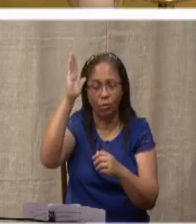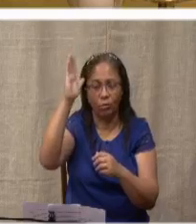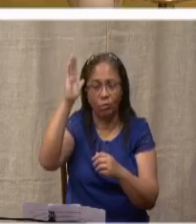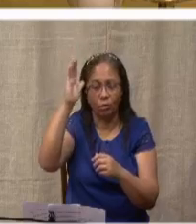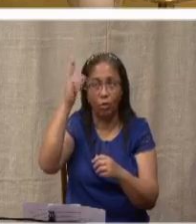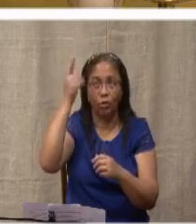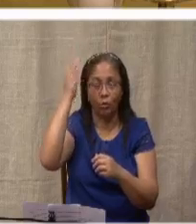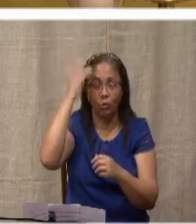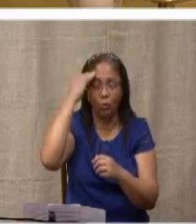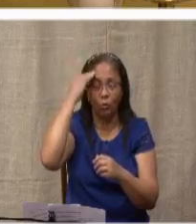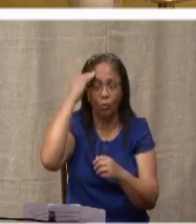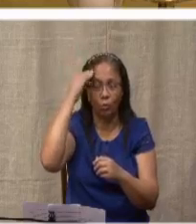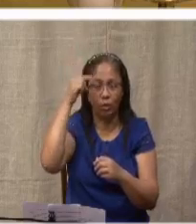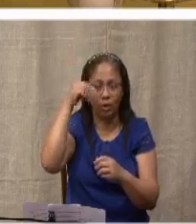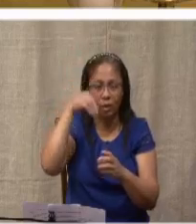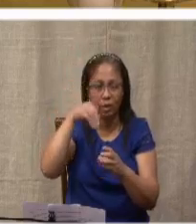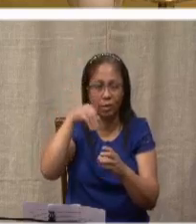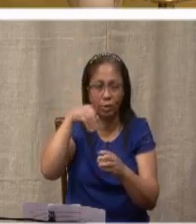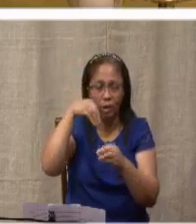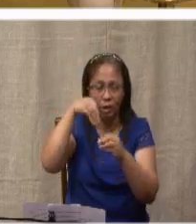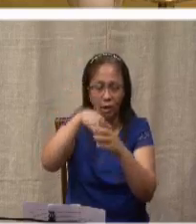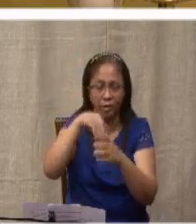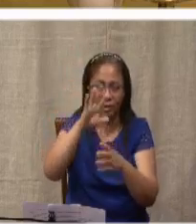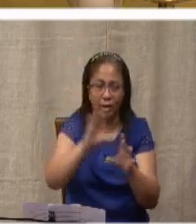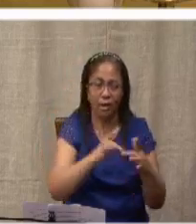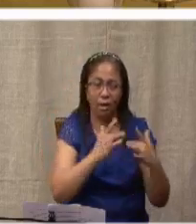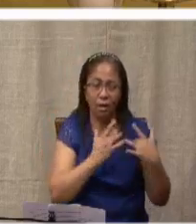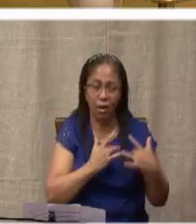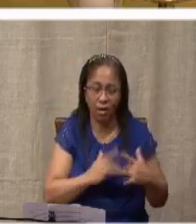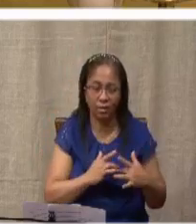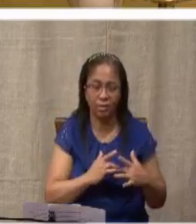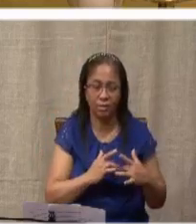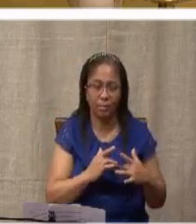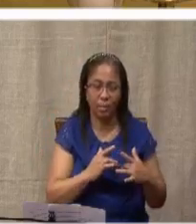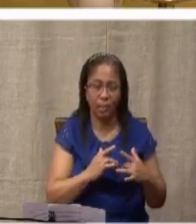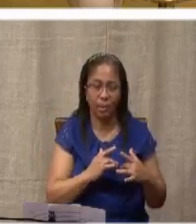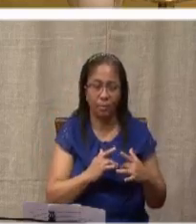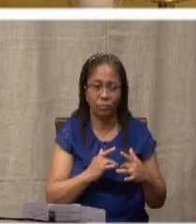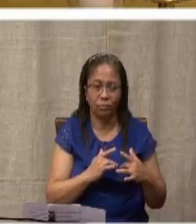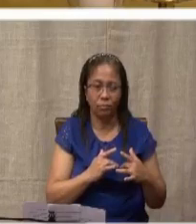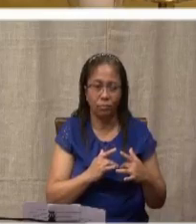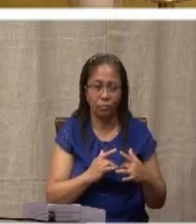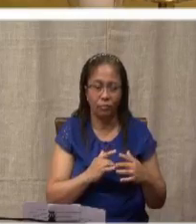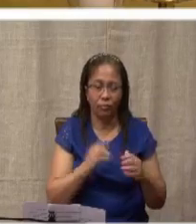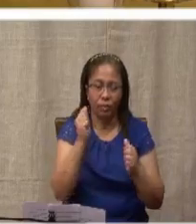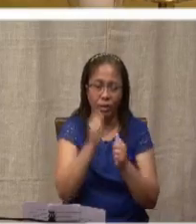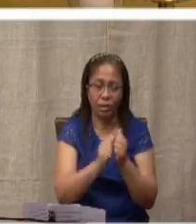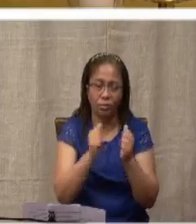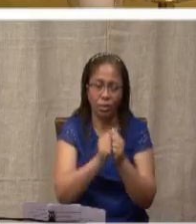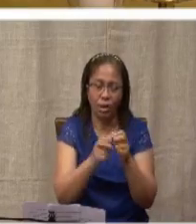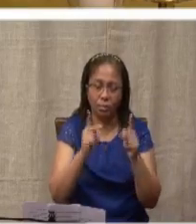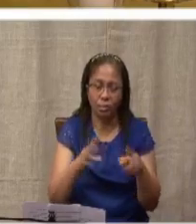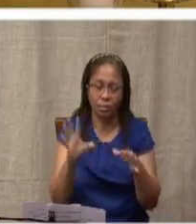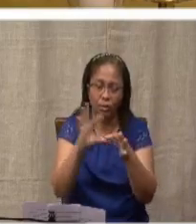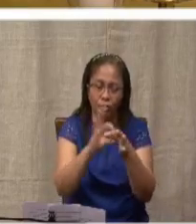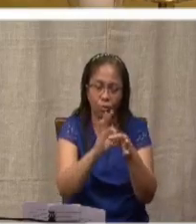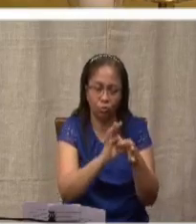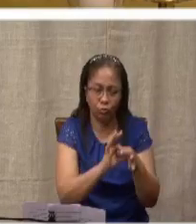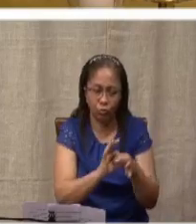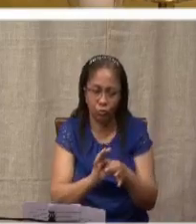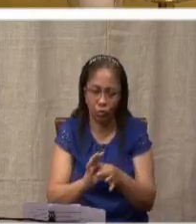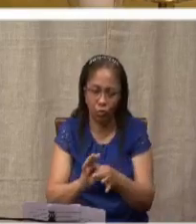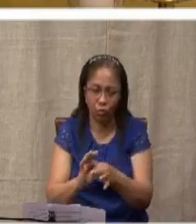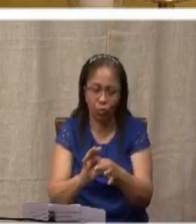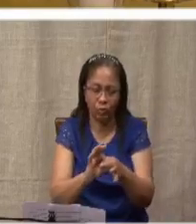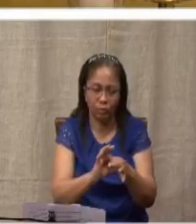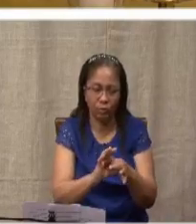this day with a a special grace and ancient oh god that each one joined in